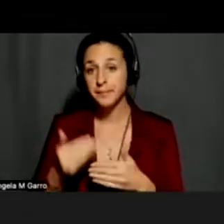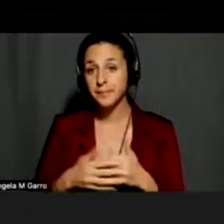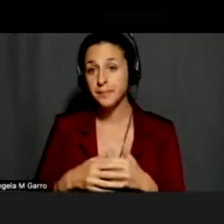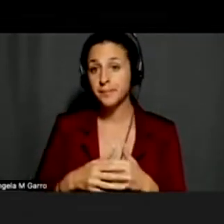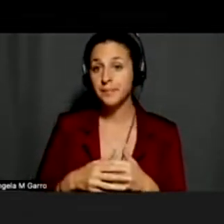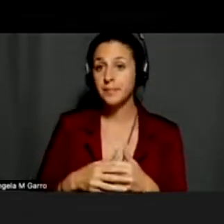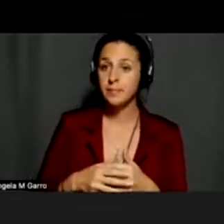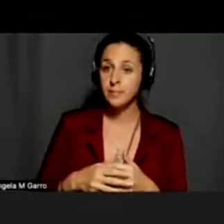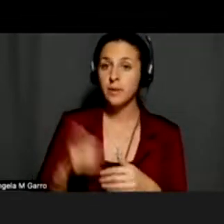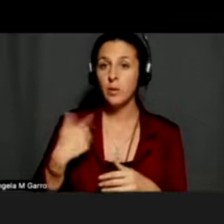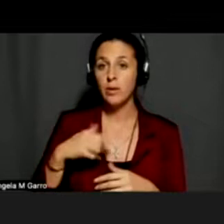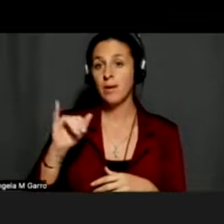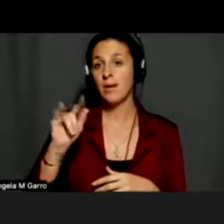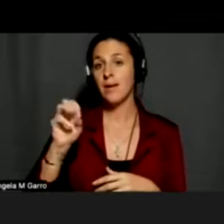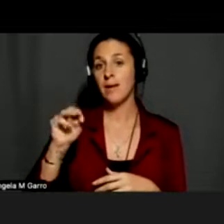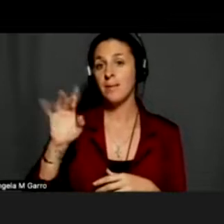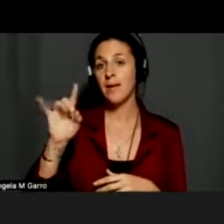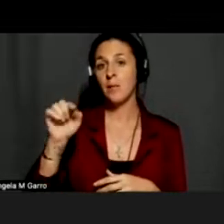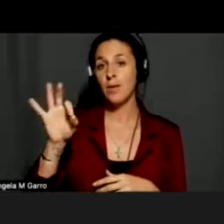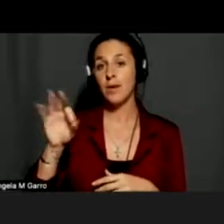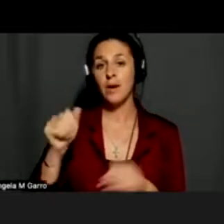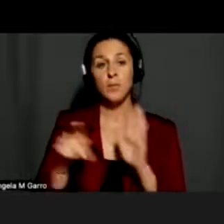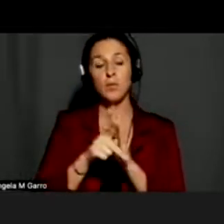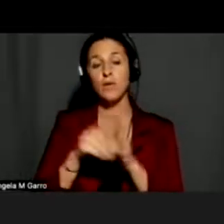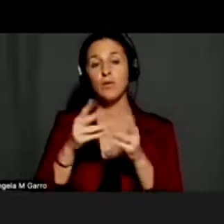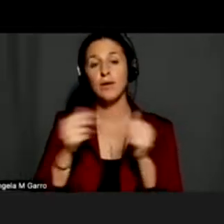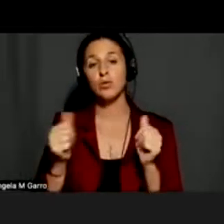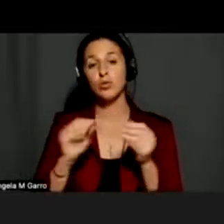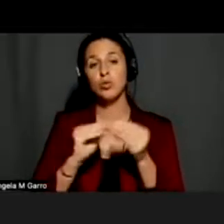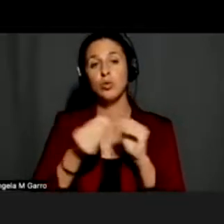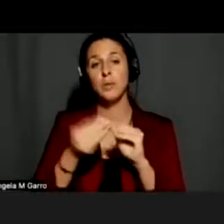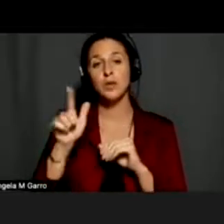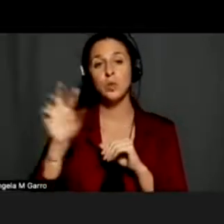We are at item 8.1, approval of resolution number